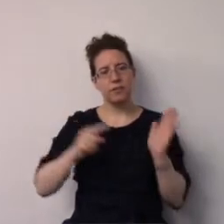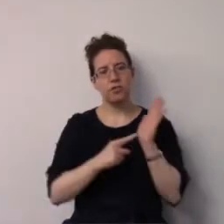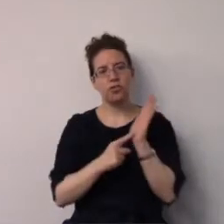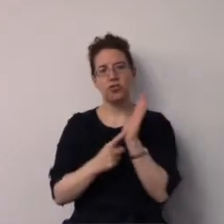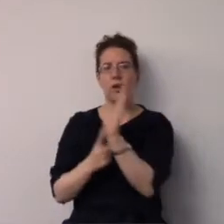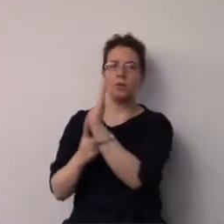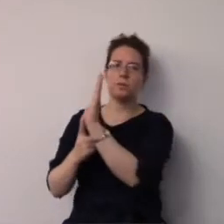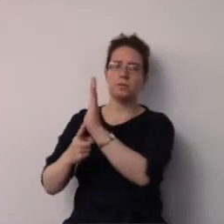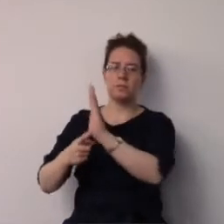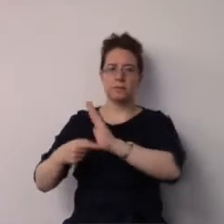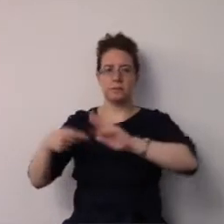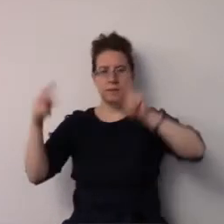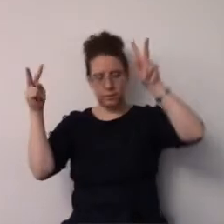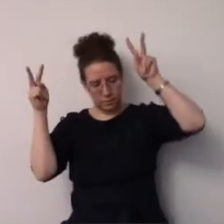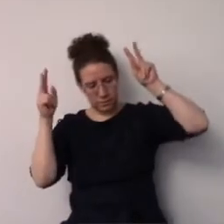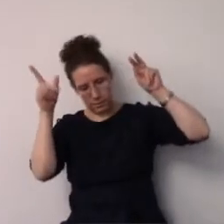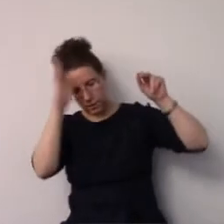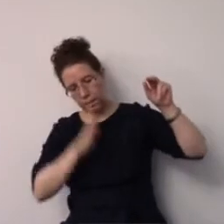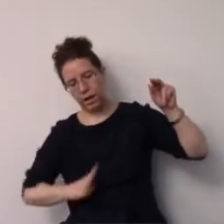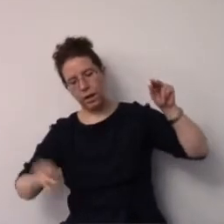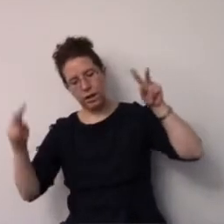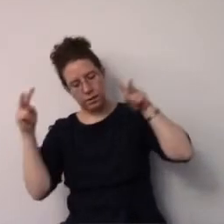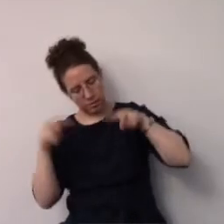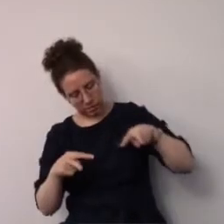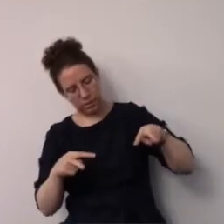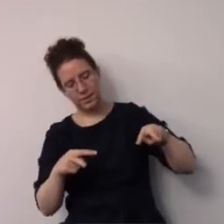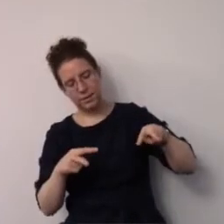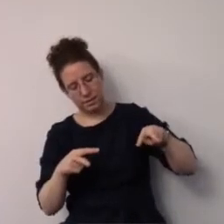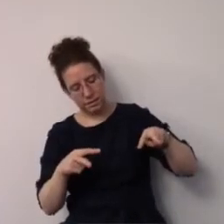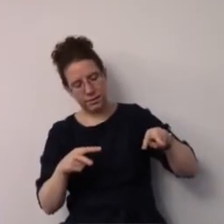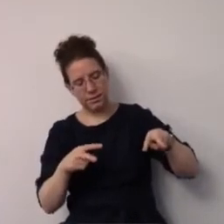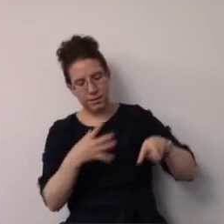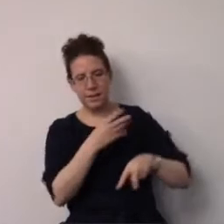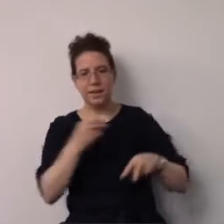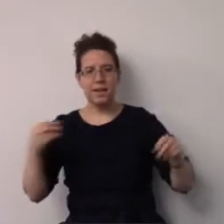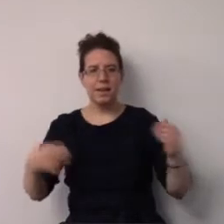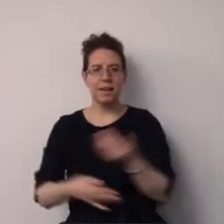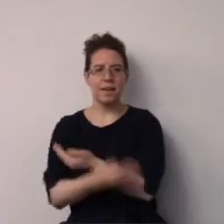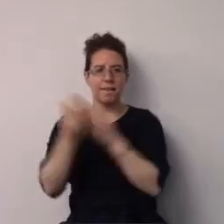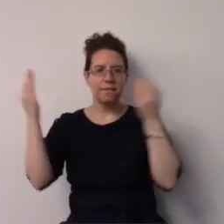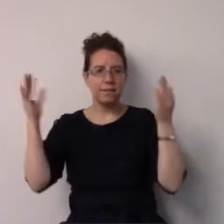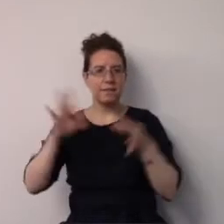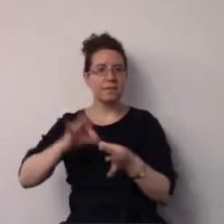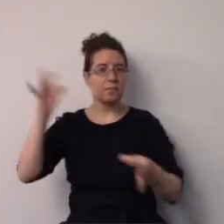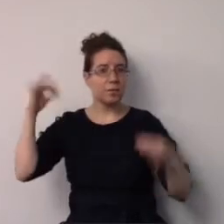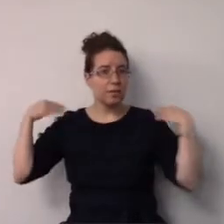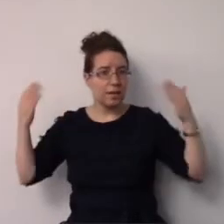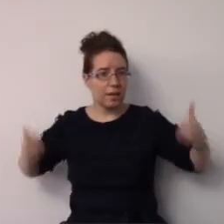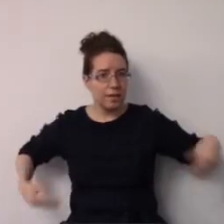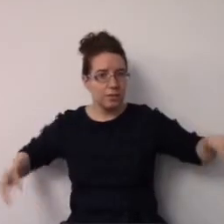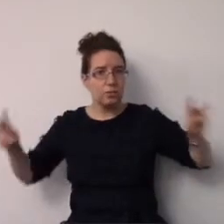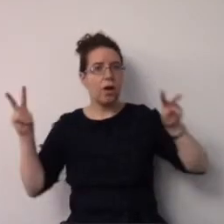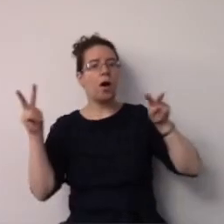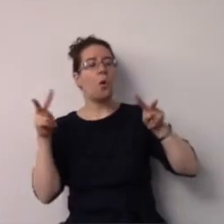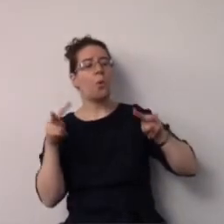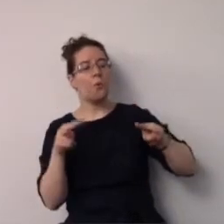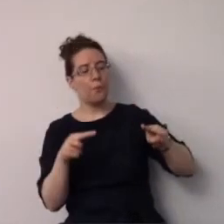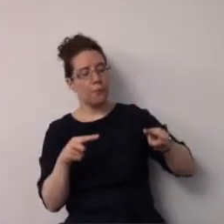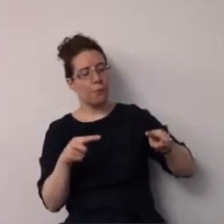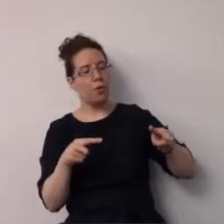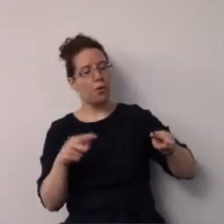is the Lord that sees from heaven that we belong to Him. And